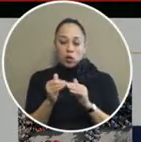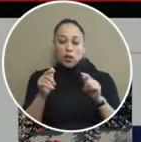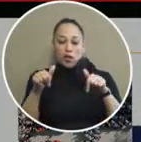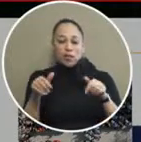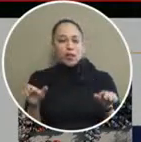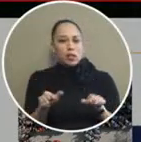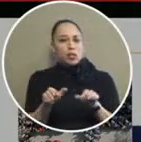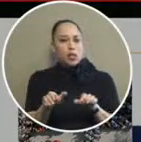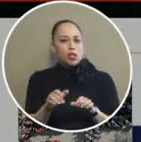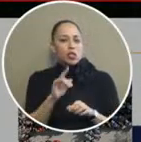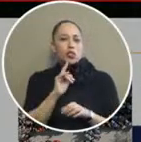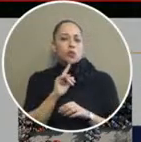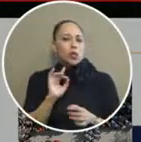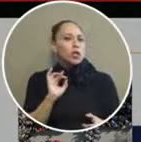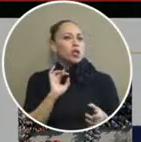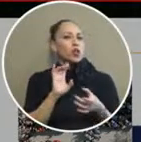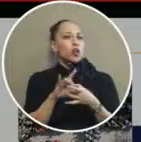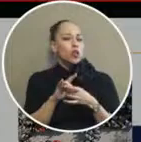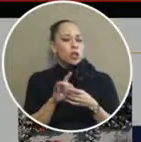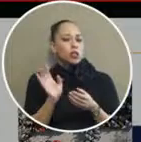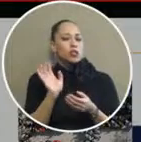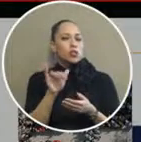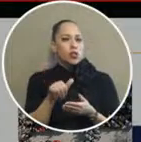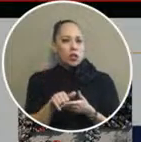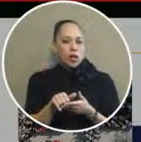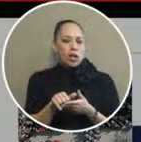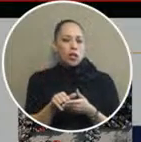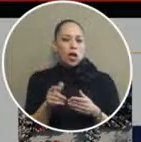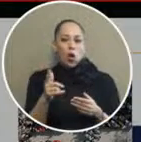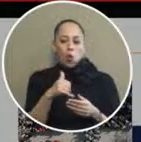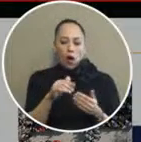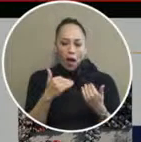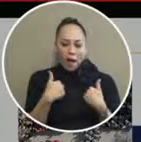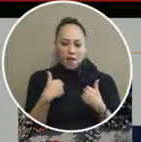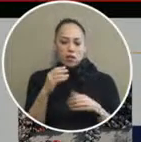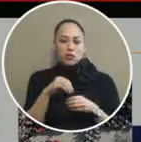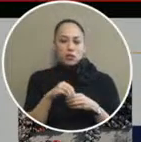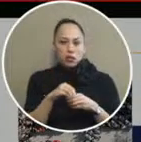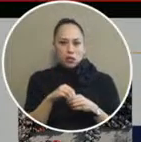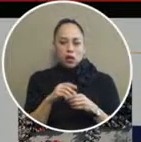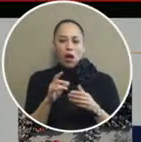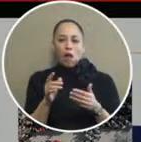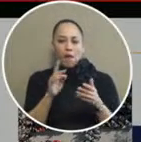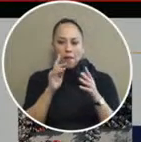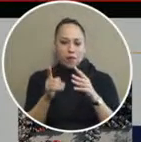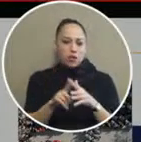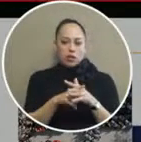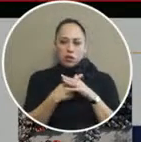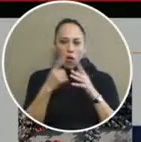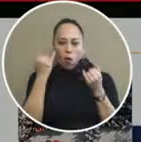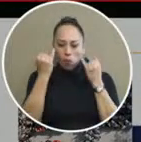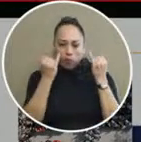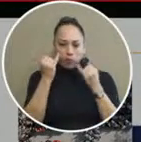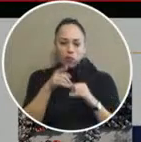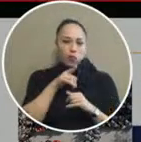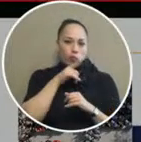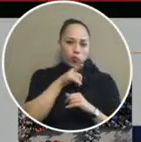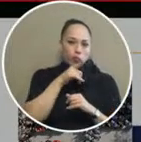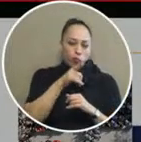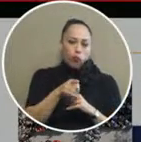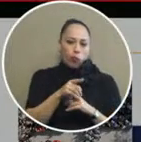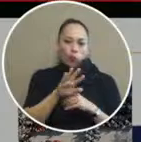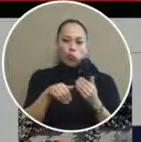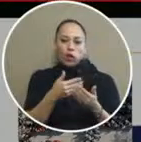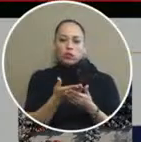section, it really connects back to that local talent that we also have internal that's leading these initiatives and that's really ensuring that